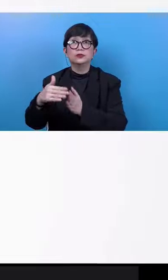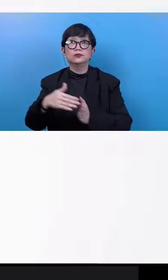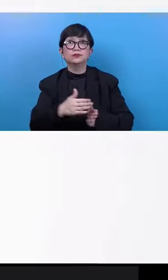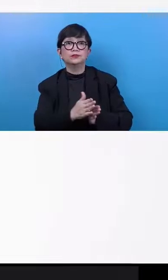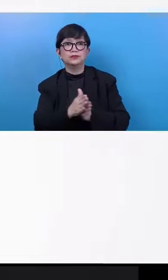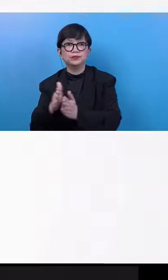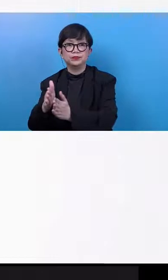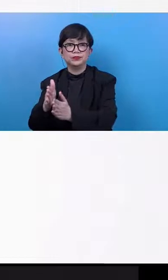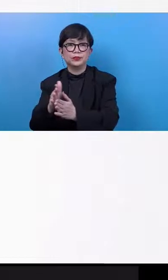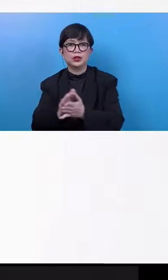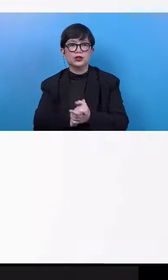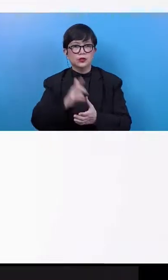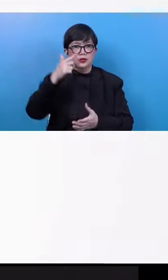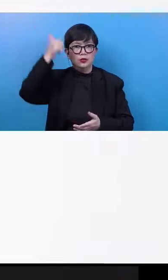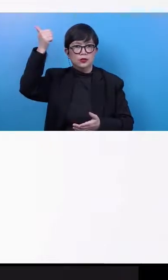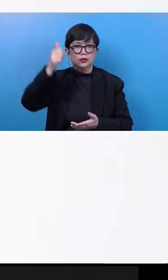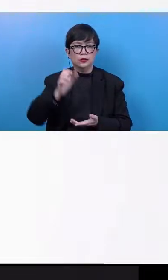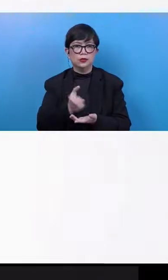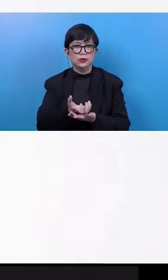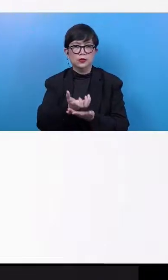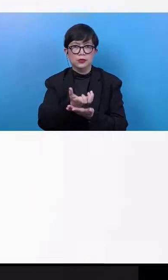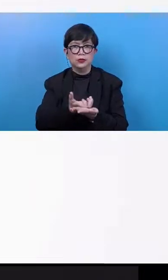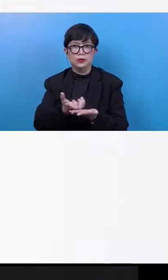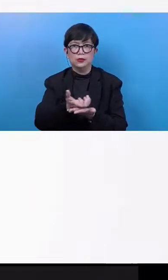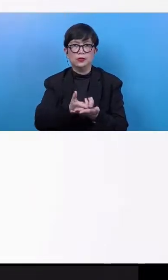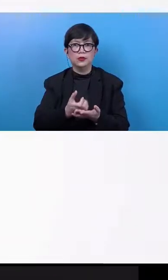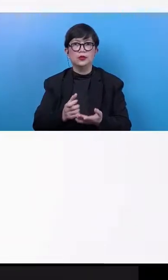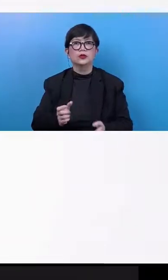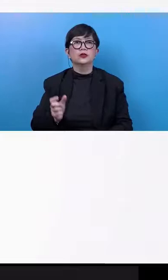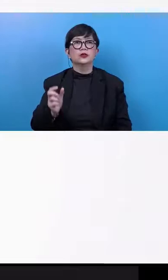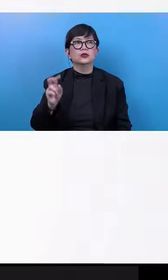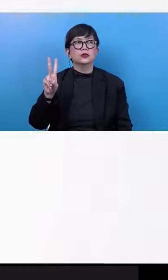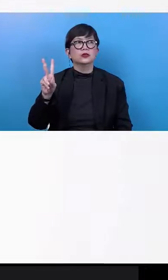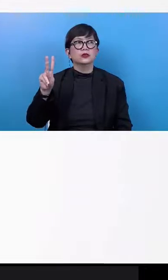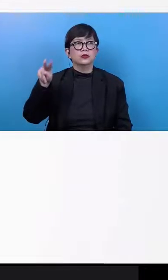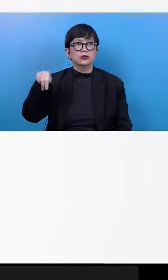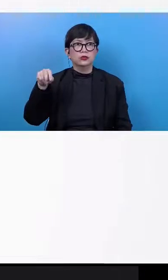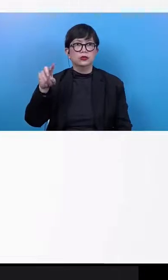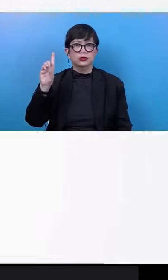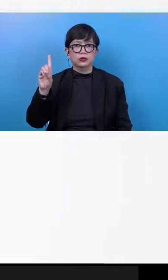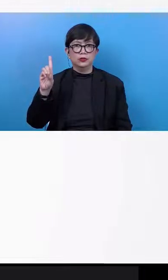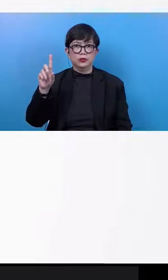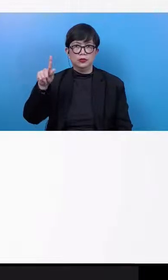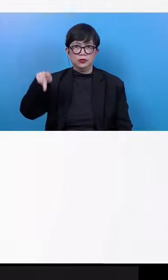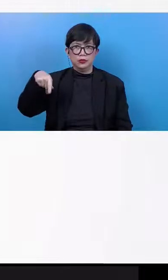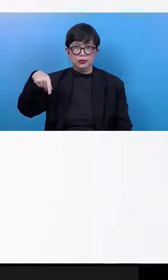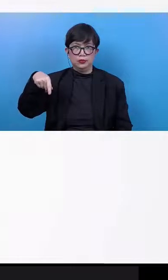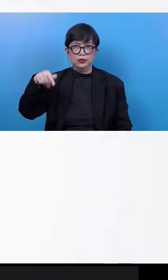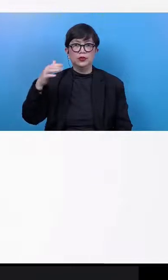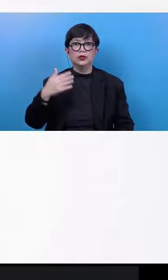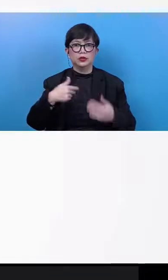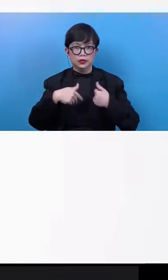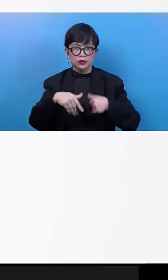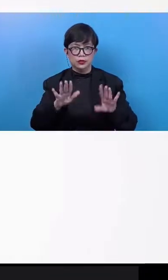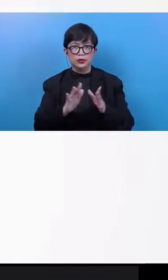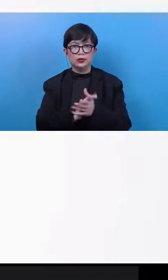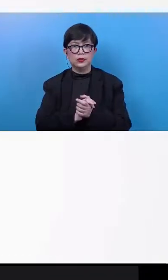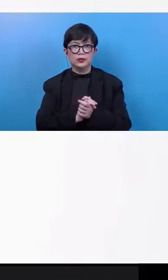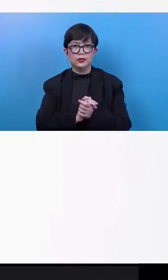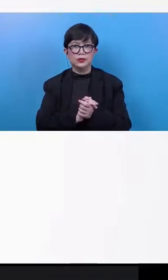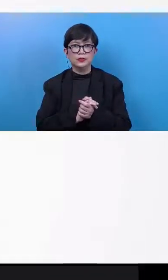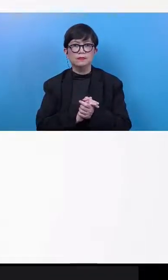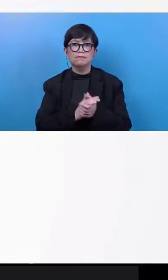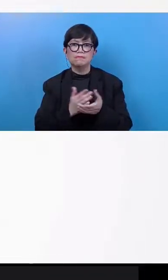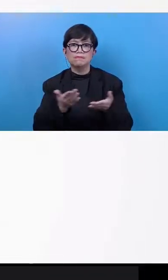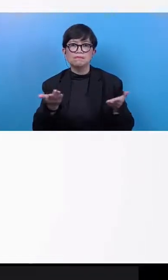UNDP's Africa Bureau and a strategy director for strategy policy in the Human Development Office. As an author